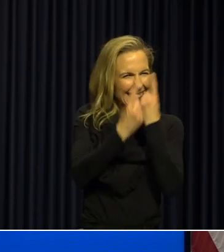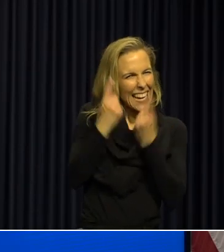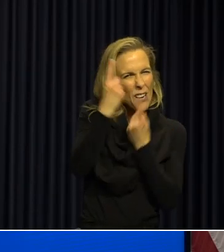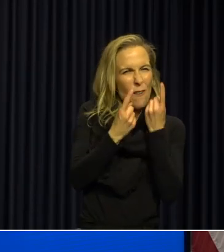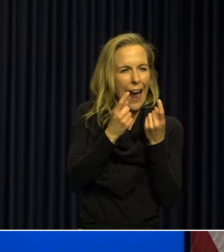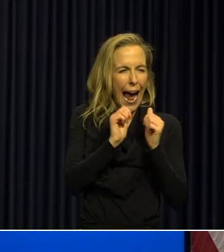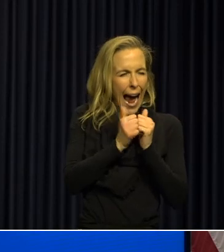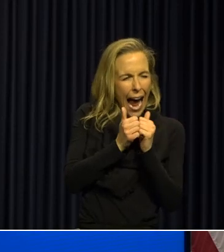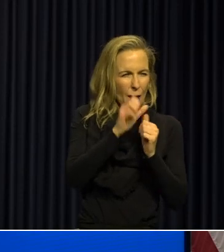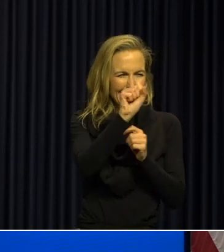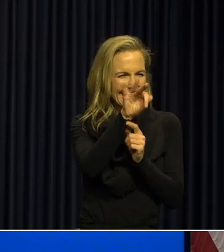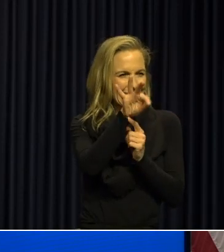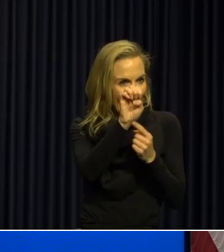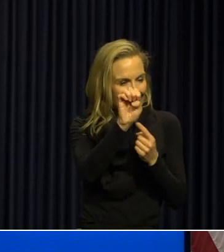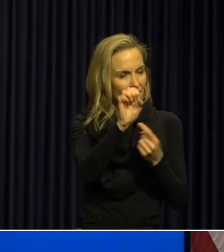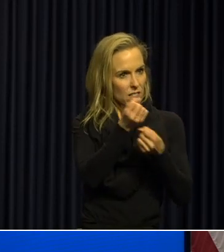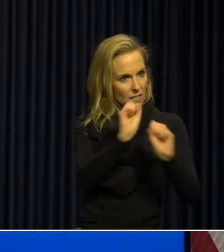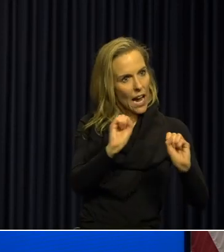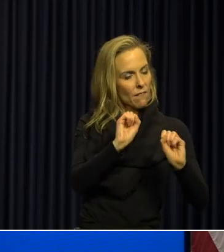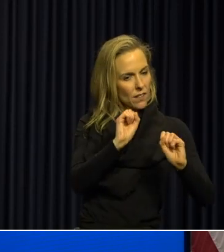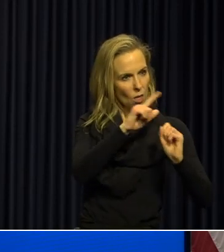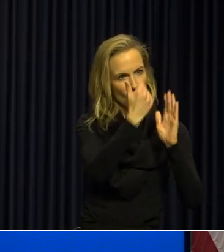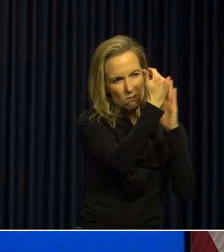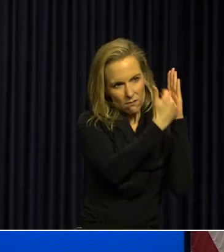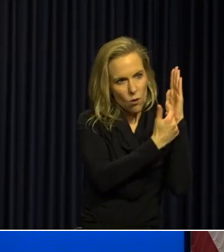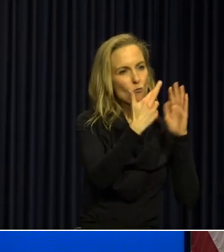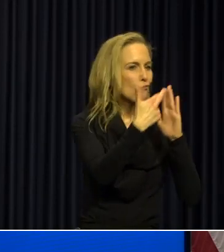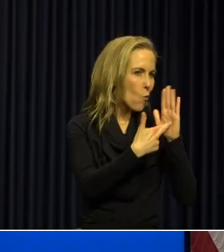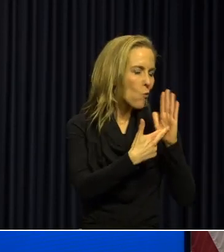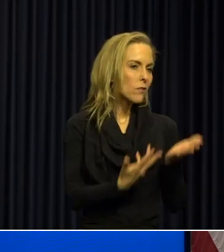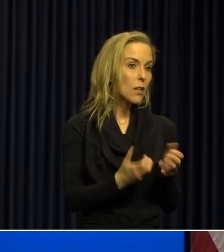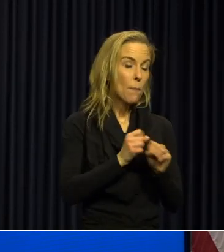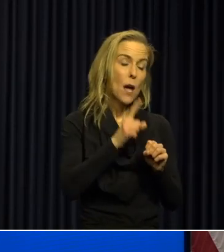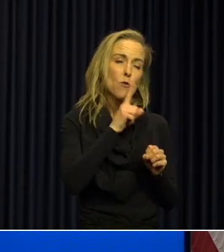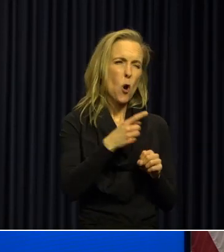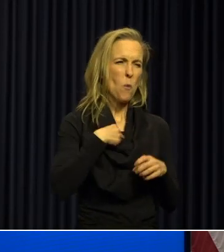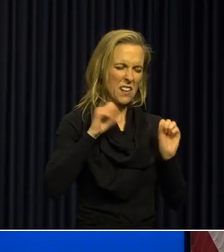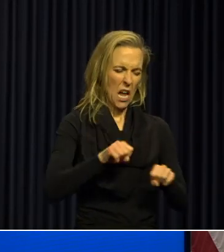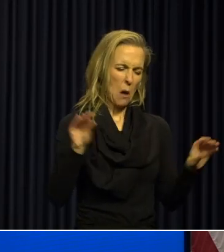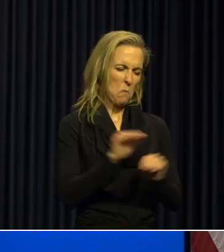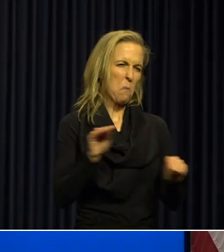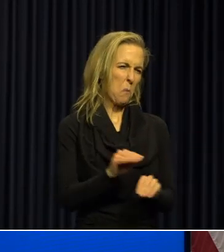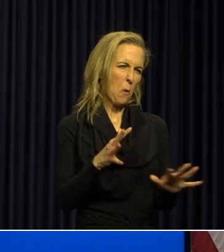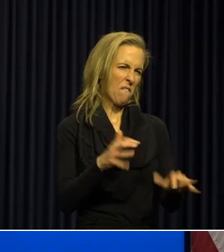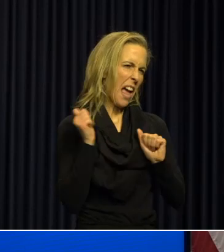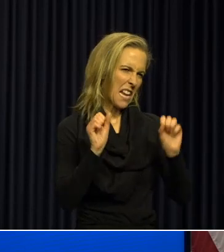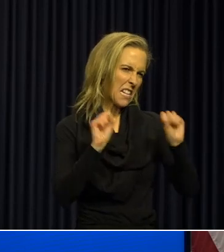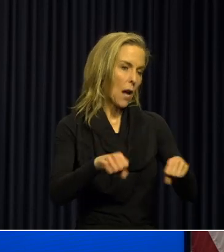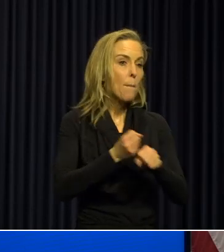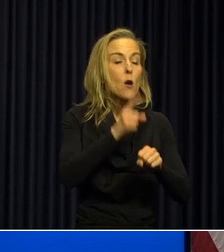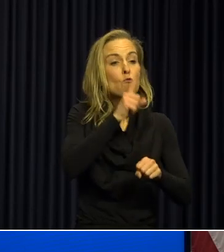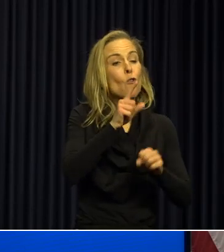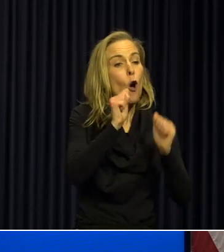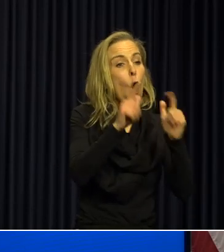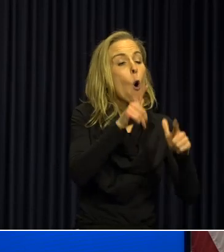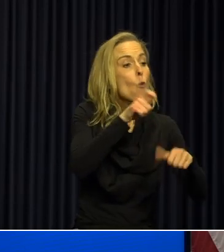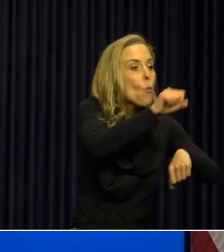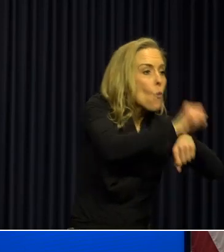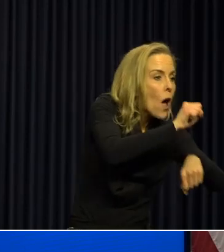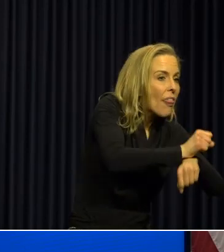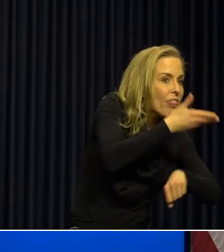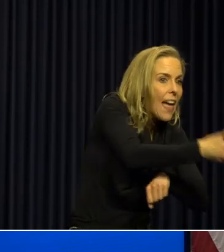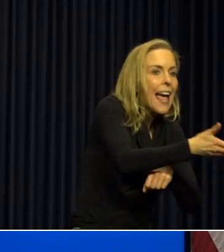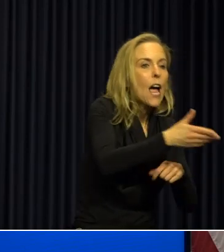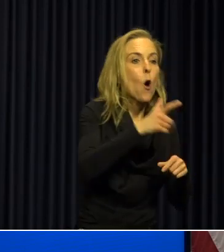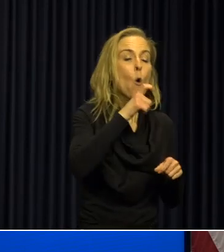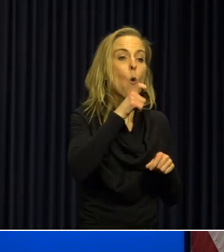make sure it's safe. We think that the guidelines will come together fairly quickly, but we want to make sure that all the employees and everybody who